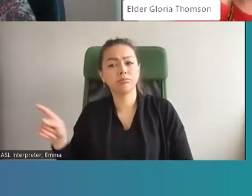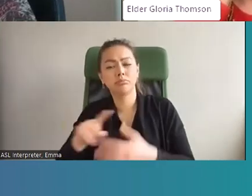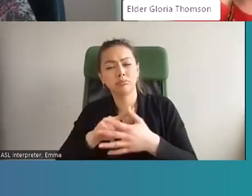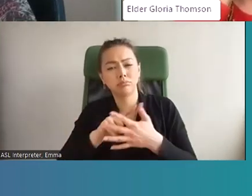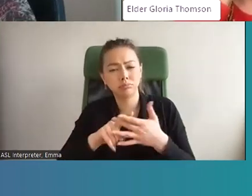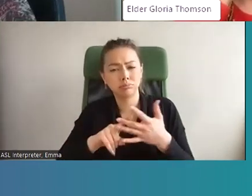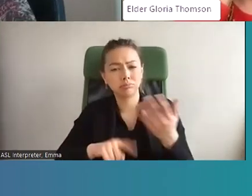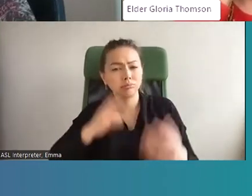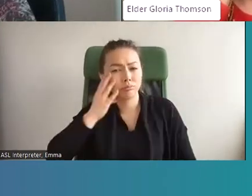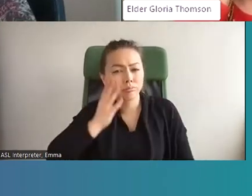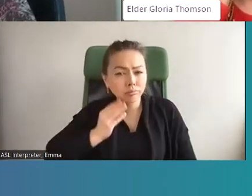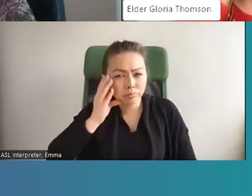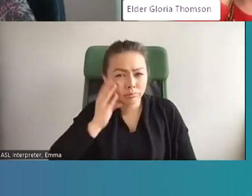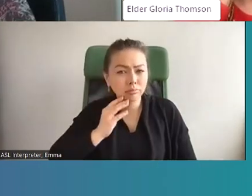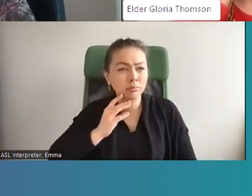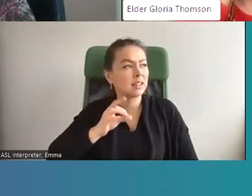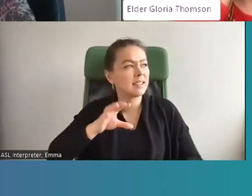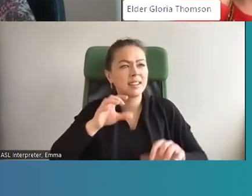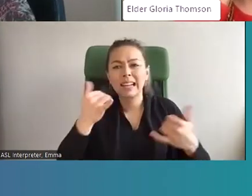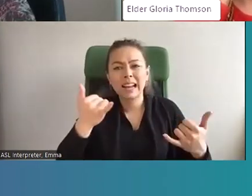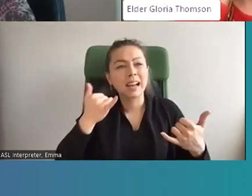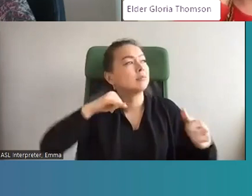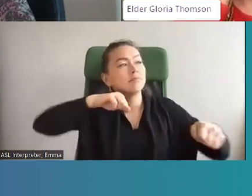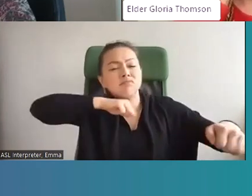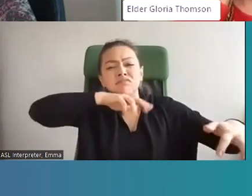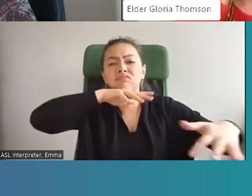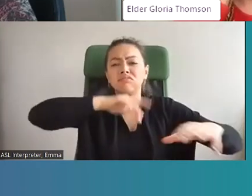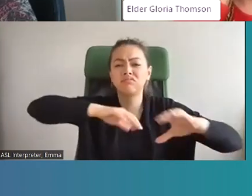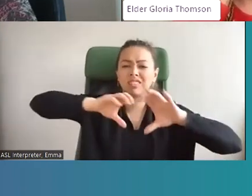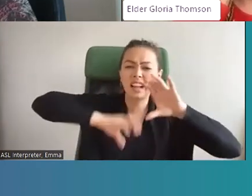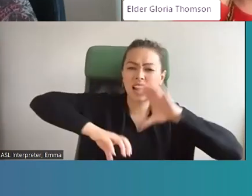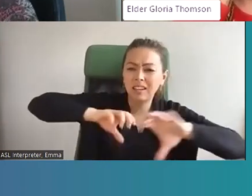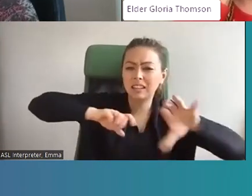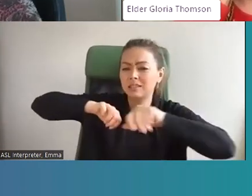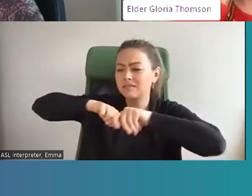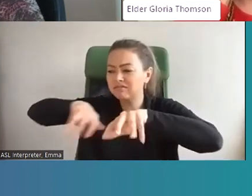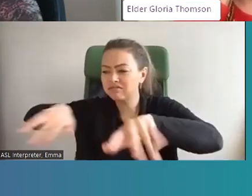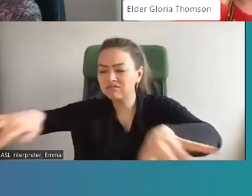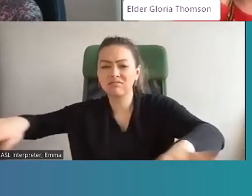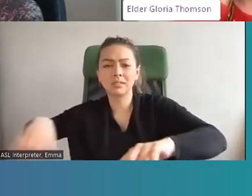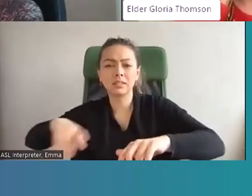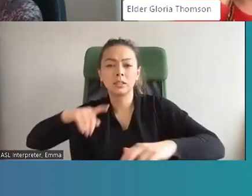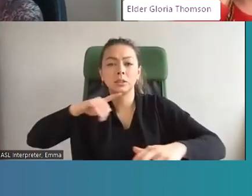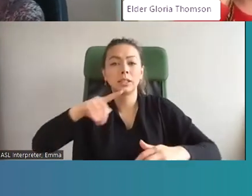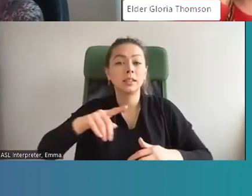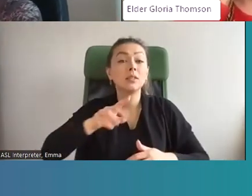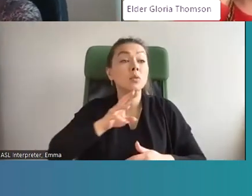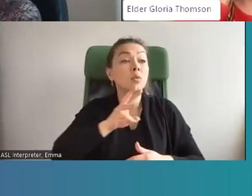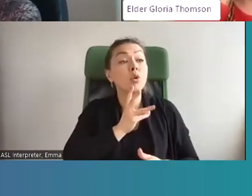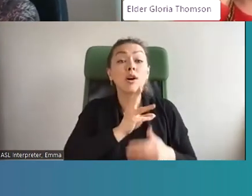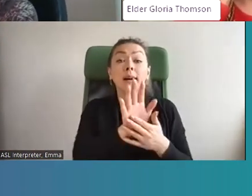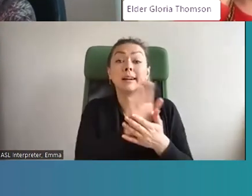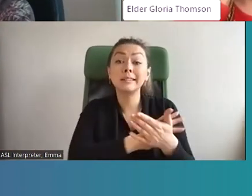today, like the toxins and you know, all of the impurities that are in the water,